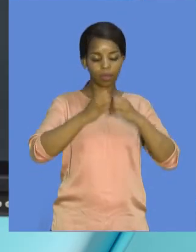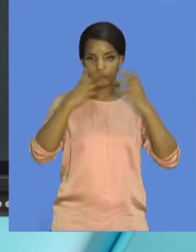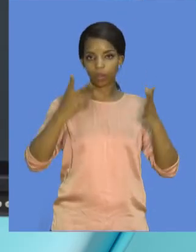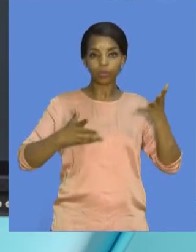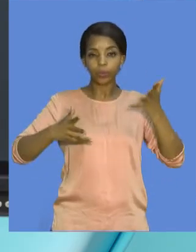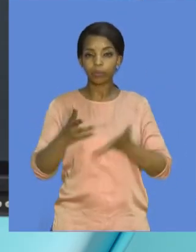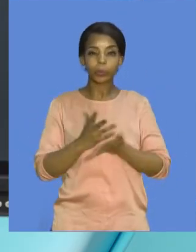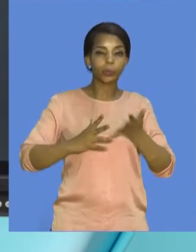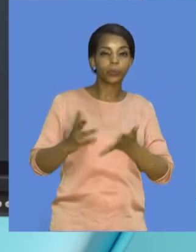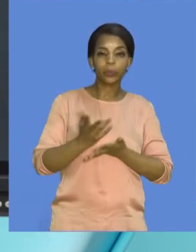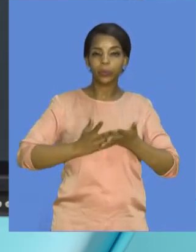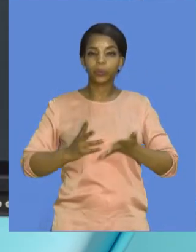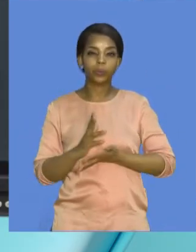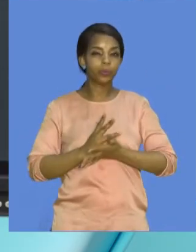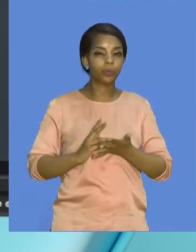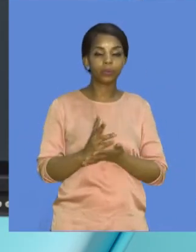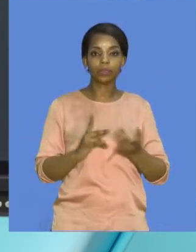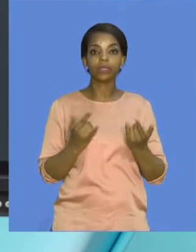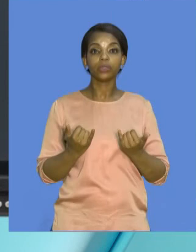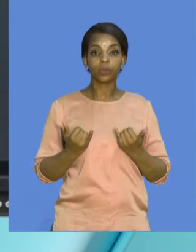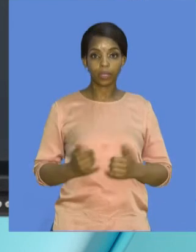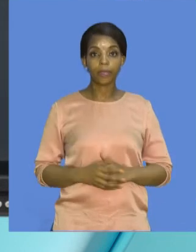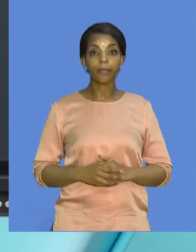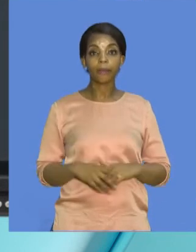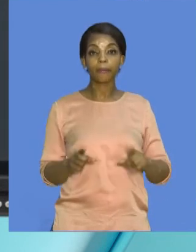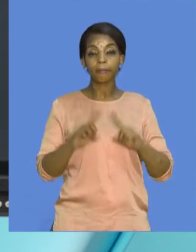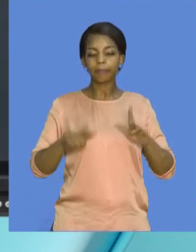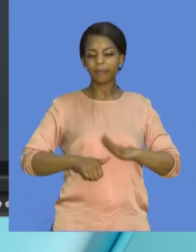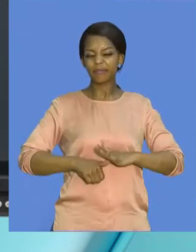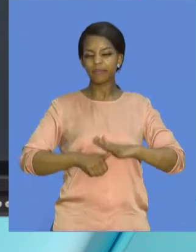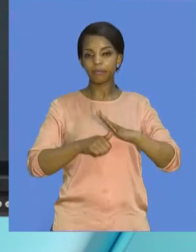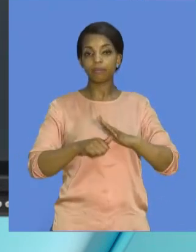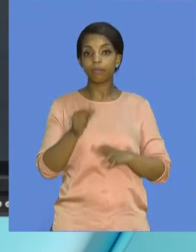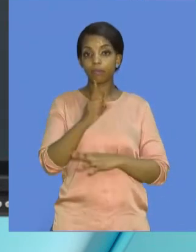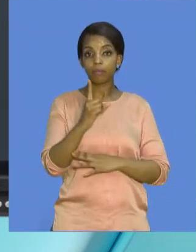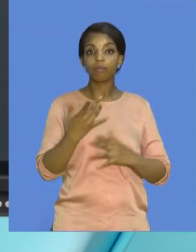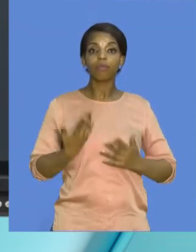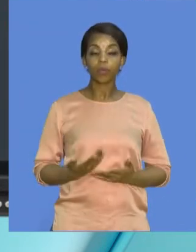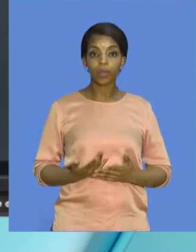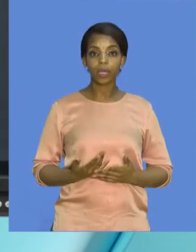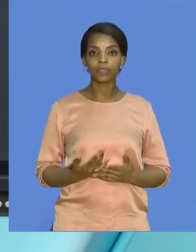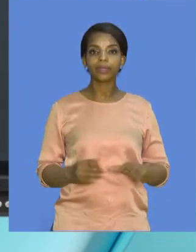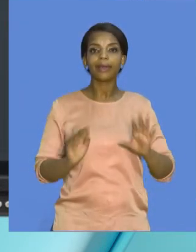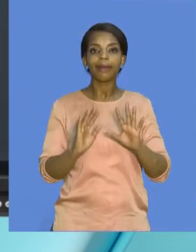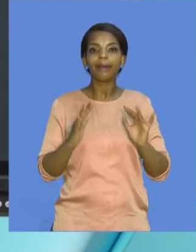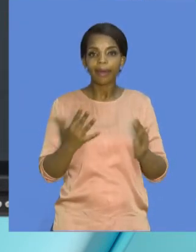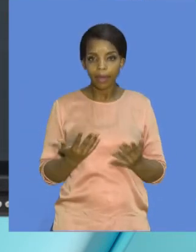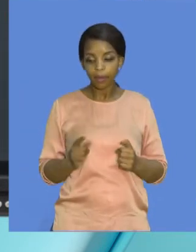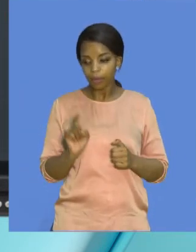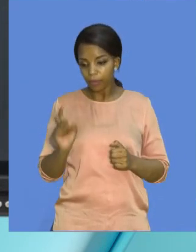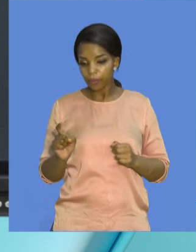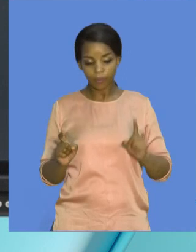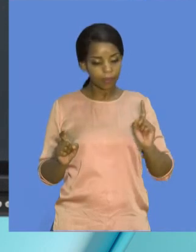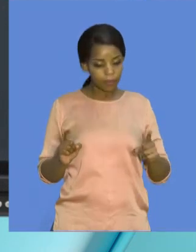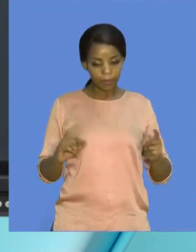to discuss during the course of today's session, but the main thing is about conservation of charge, how point charges interact with